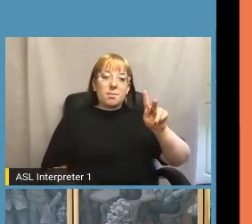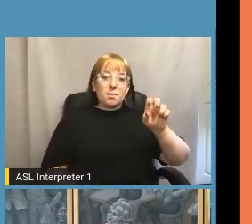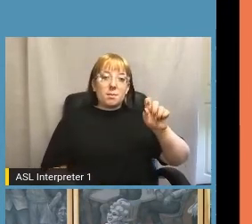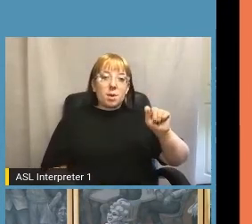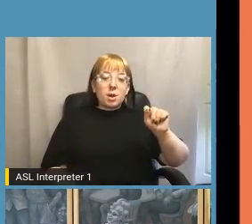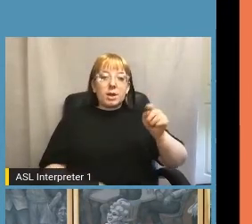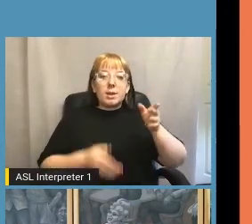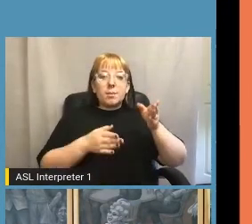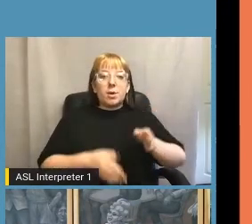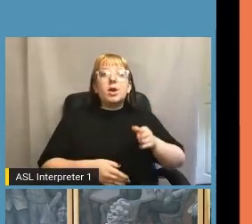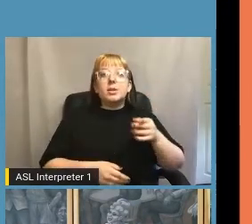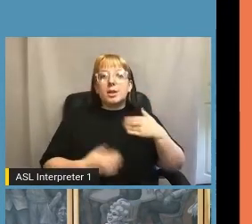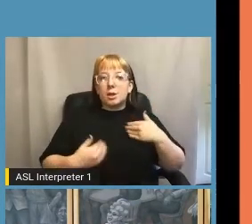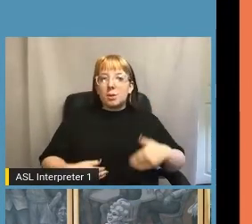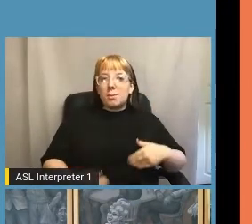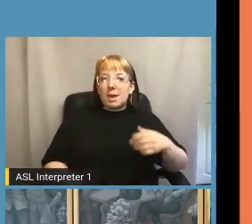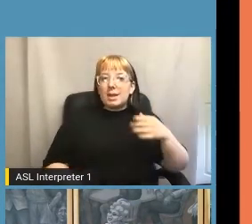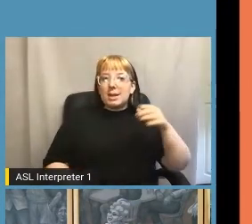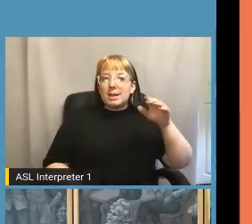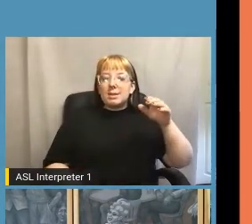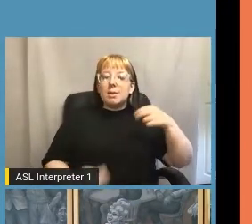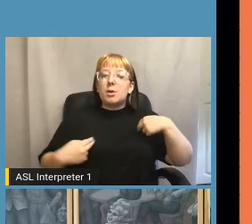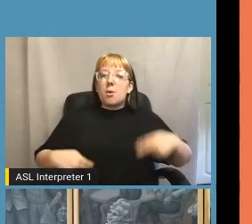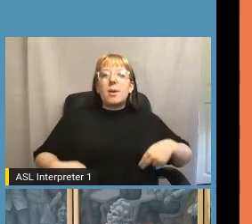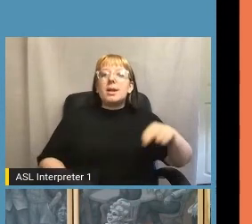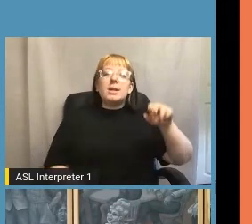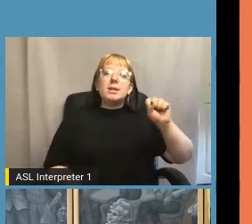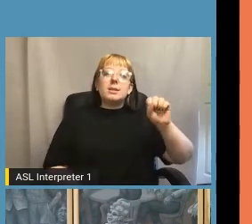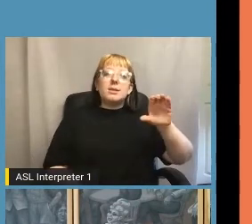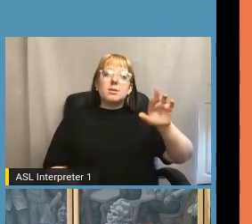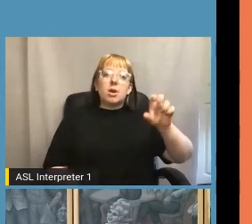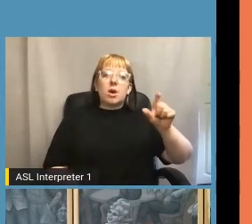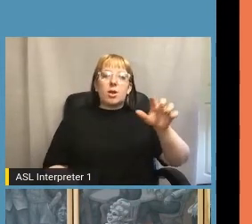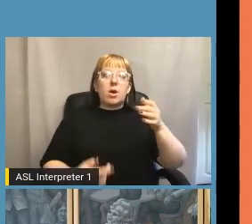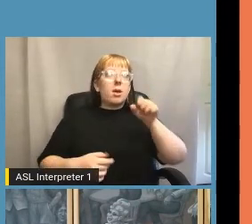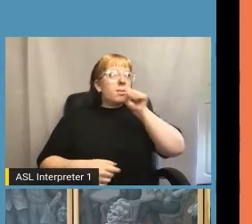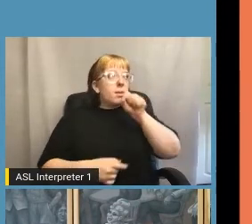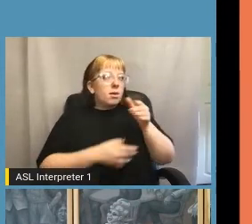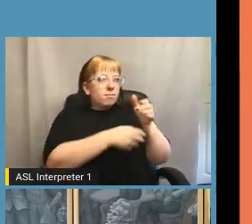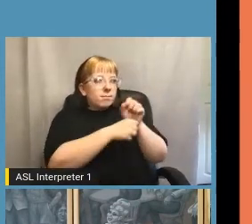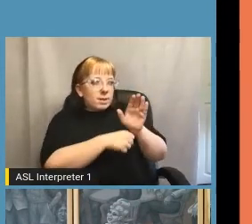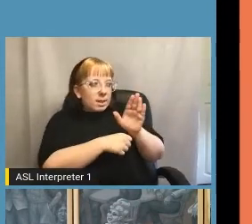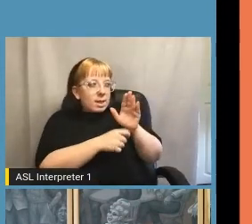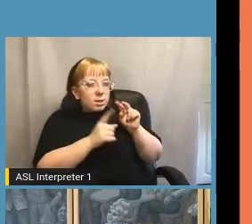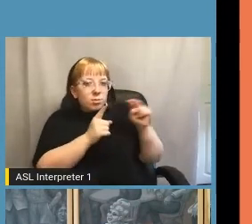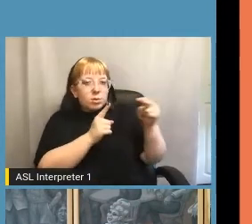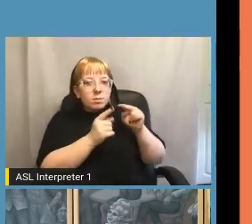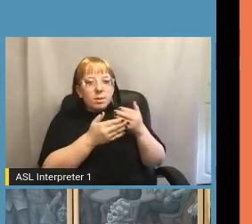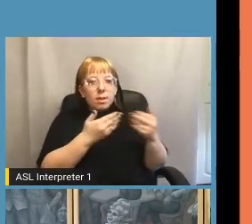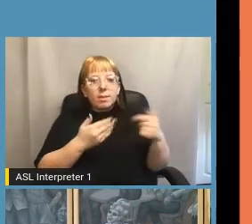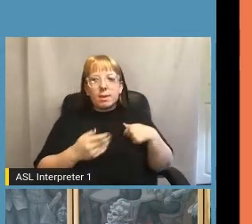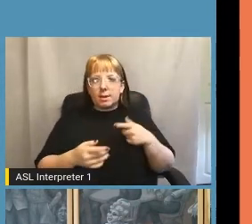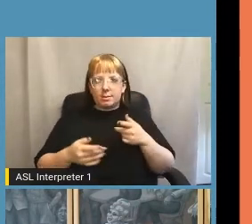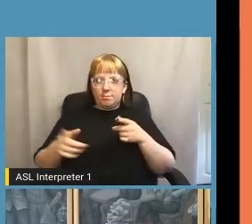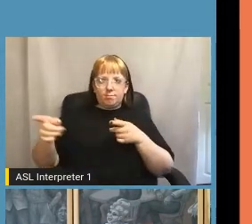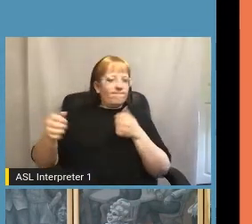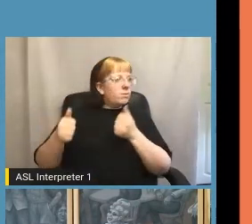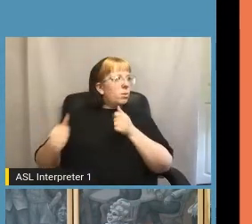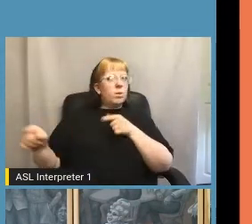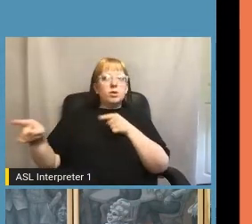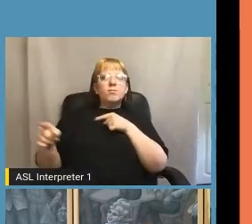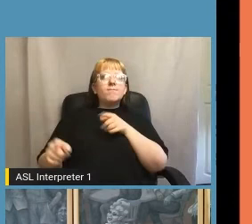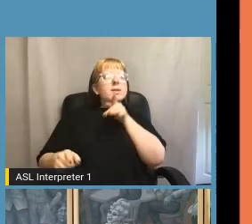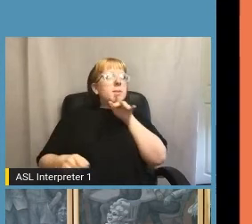scholar. And I love getting his perspective on these things and which objects speak to him as we're choosing objects